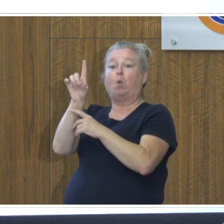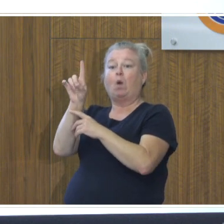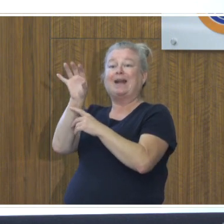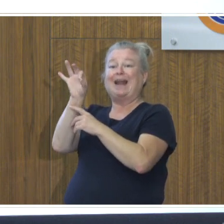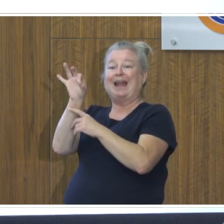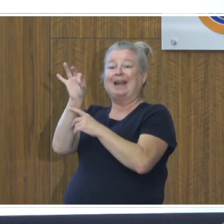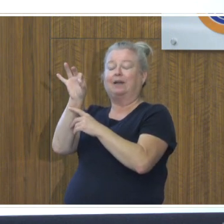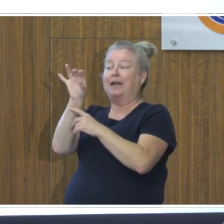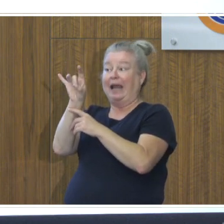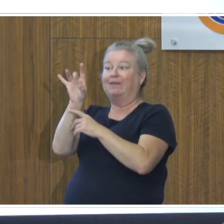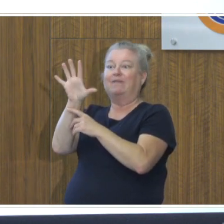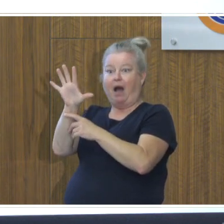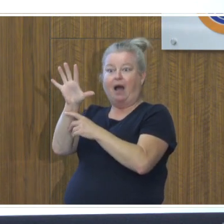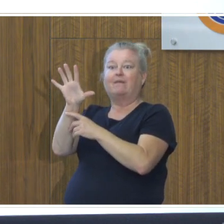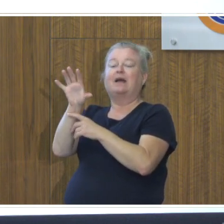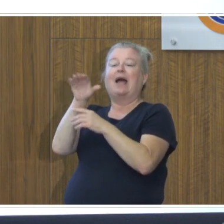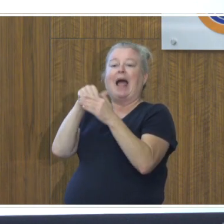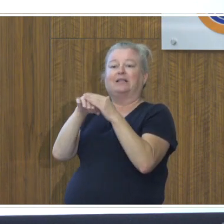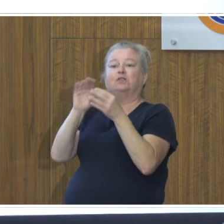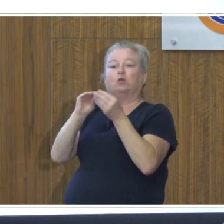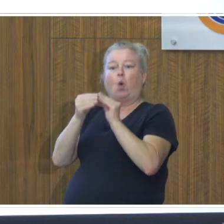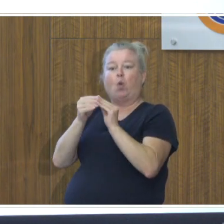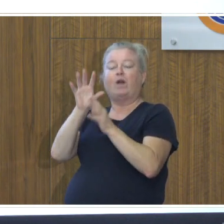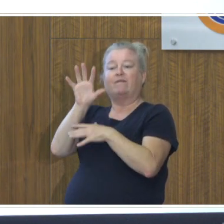844-291-4185, access code